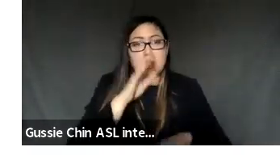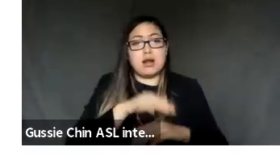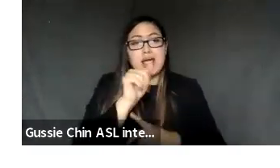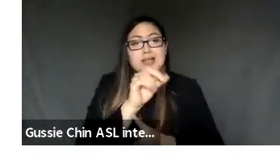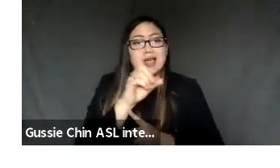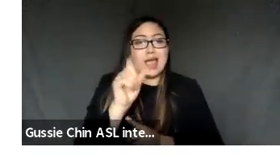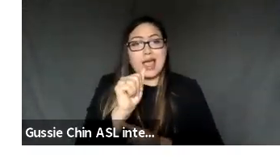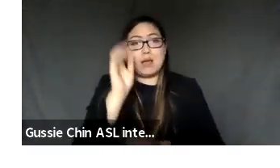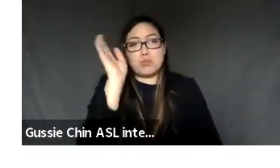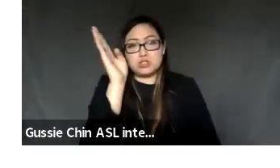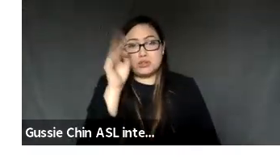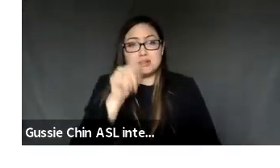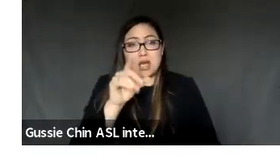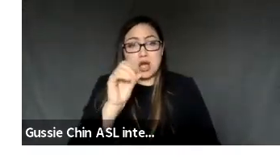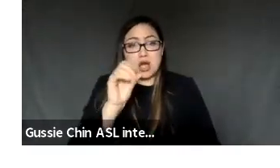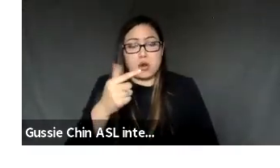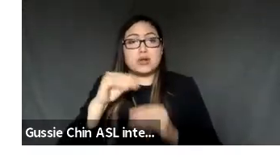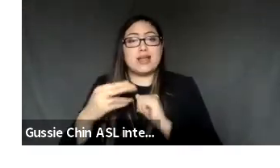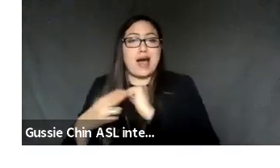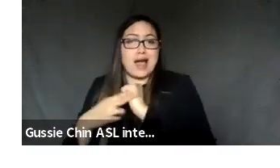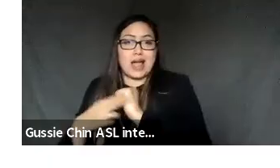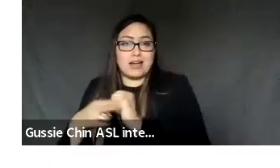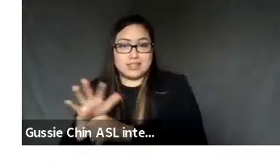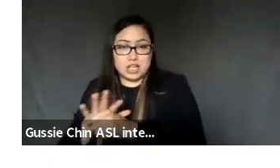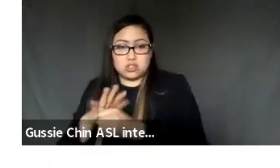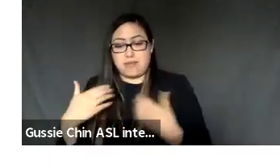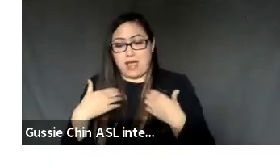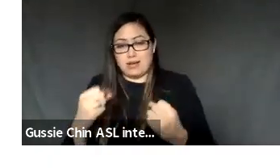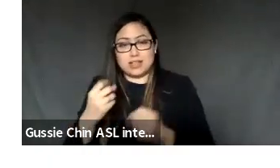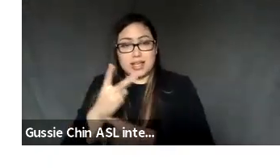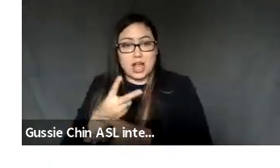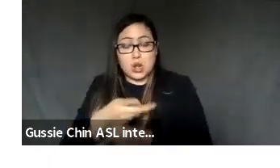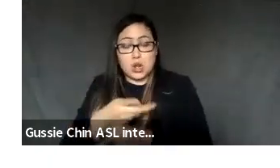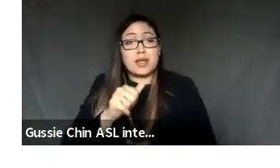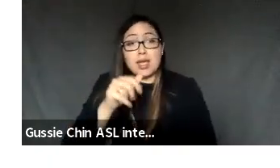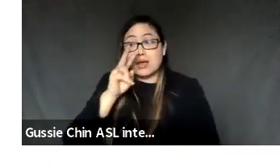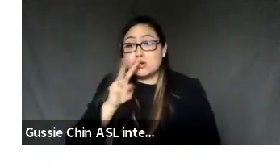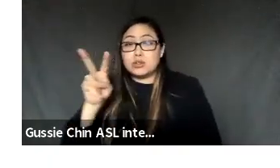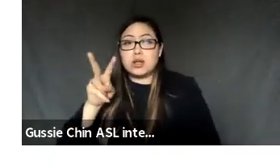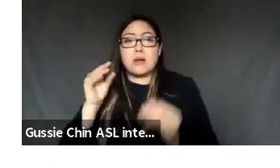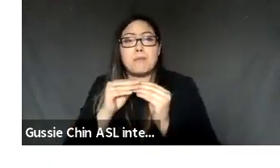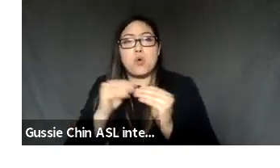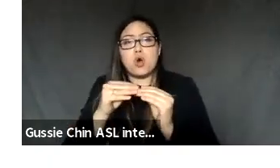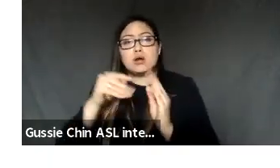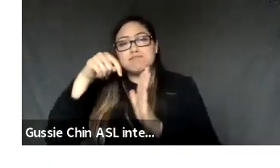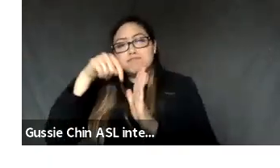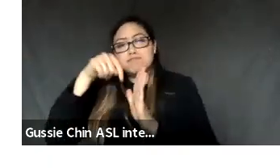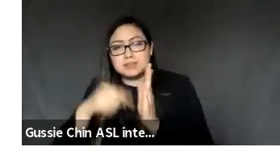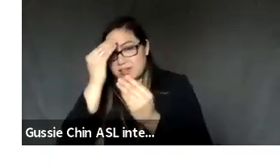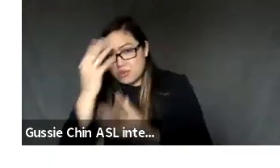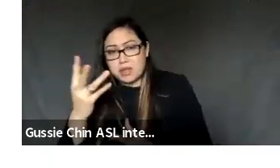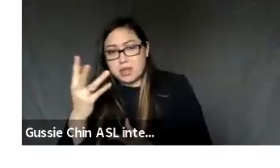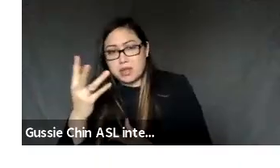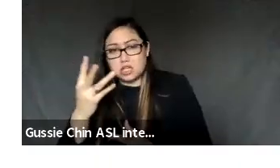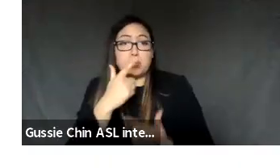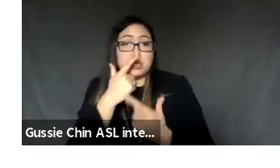adapresentations.org in the archive section of healthcare, and you can look at much more detail about that if you have an interest.